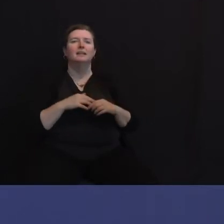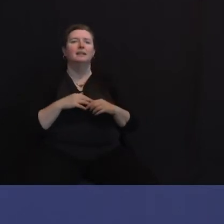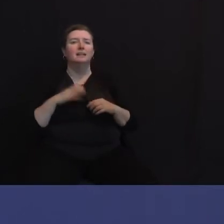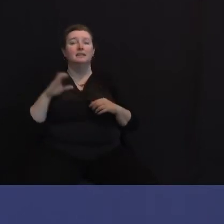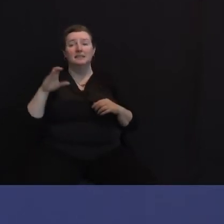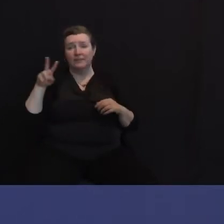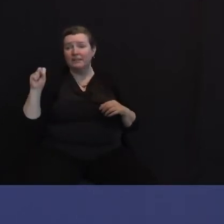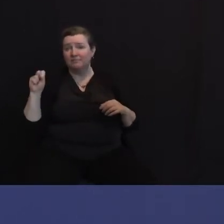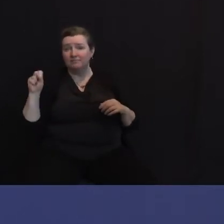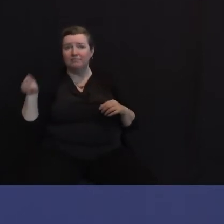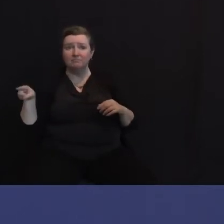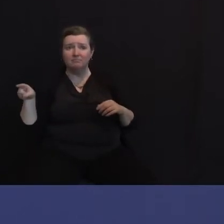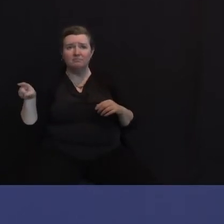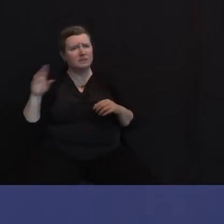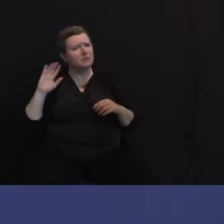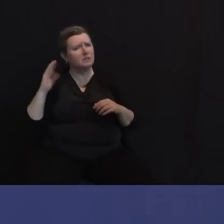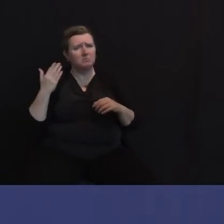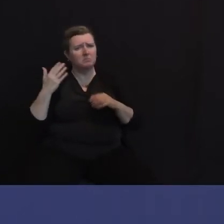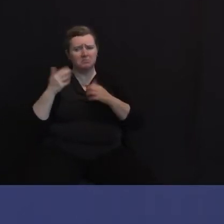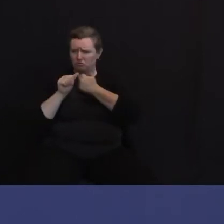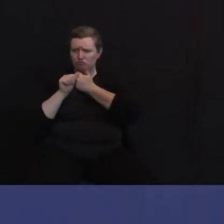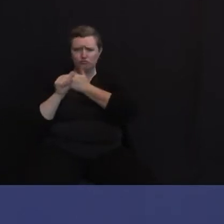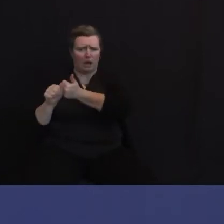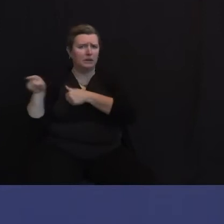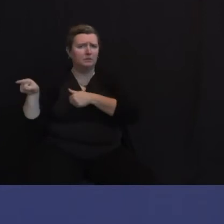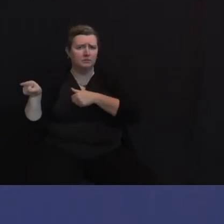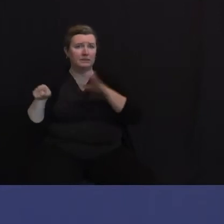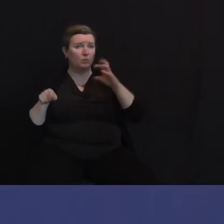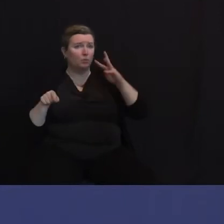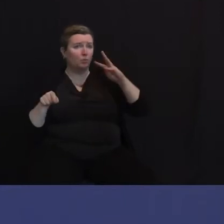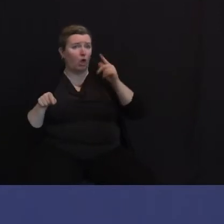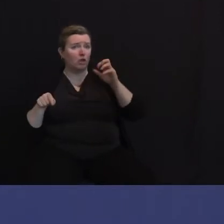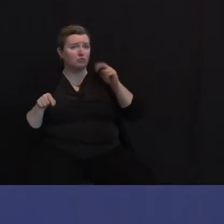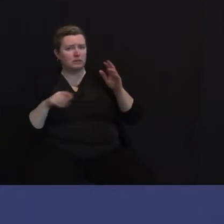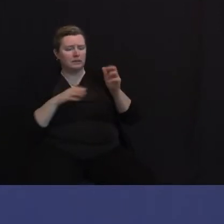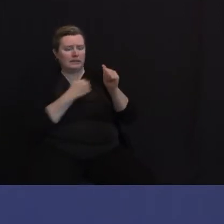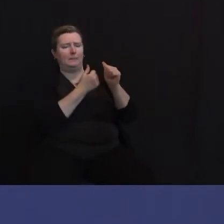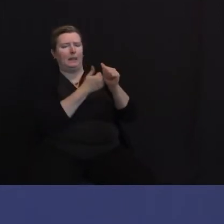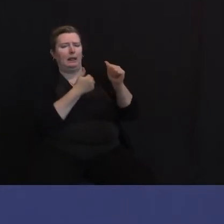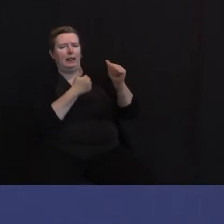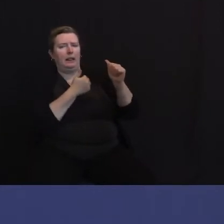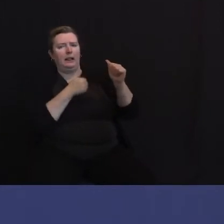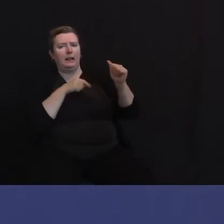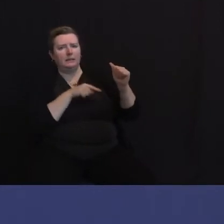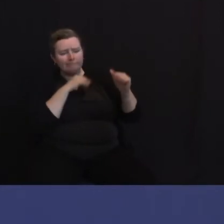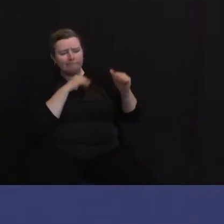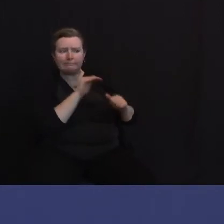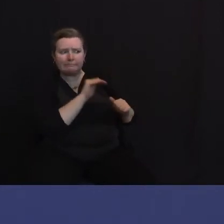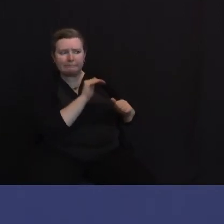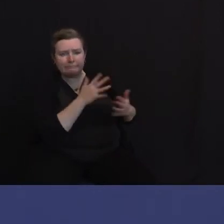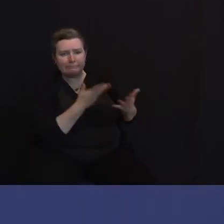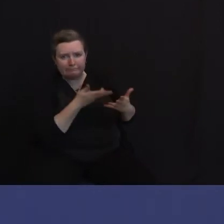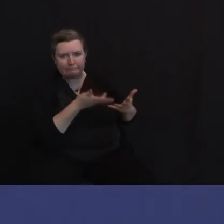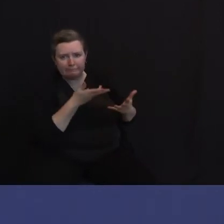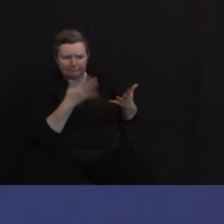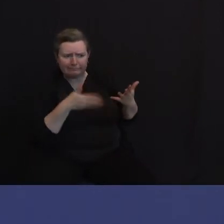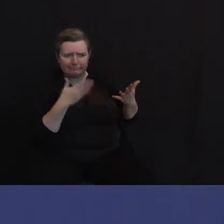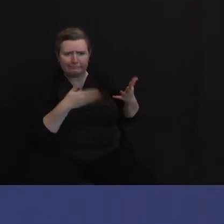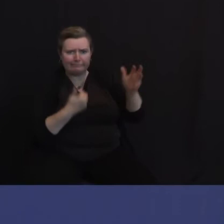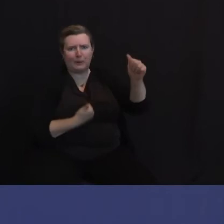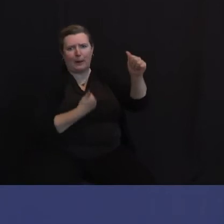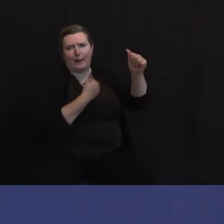pretty much on track and Walgreens isn't. And so what are we doing? We're pounding away to make sure that they get on track.